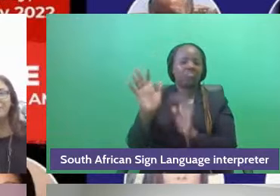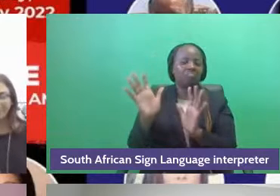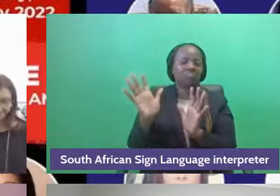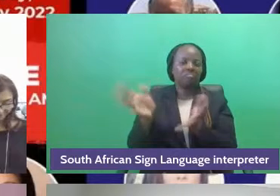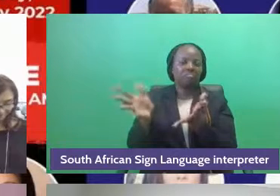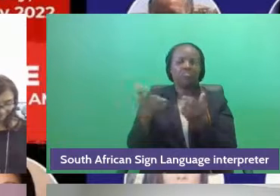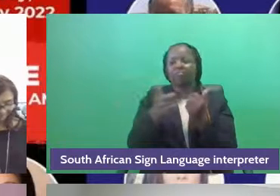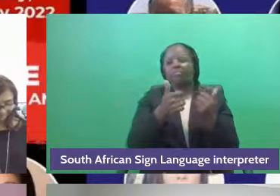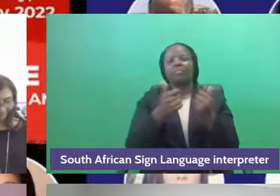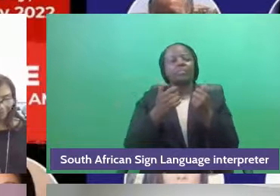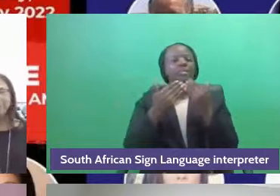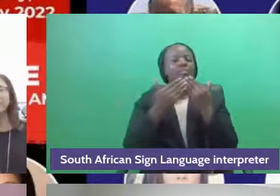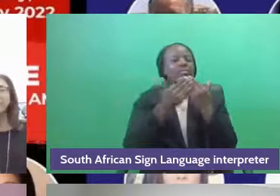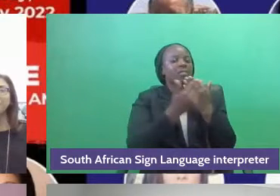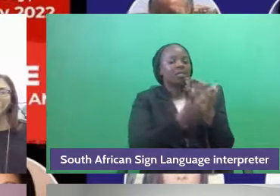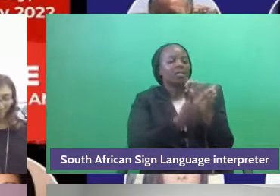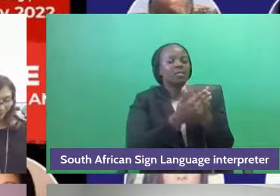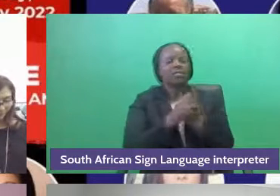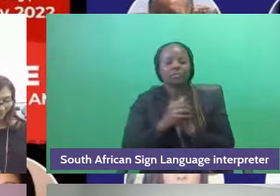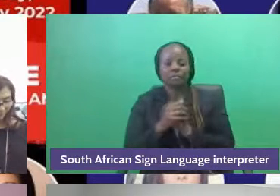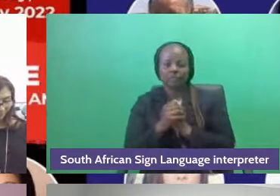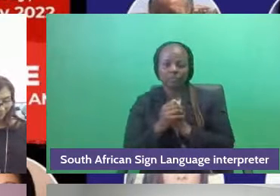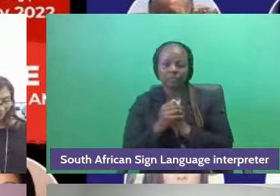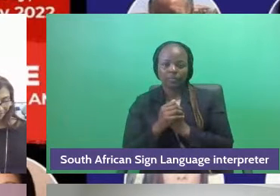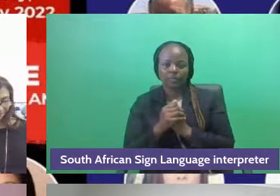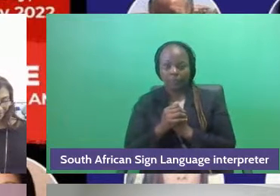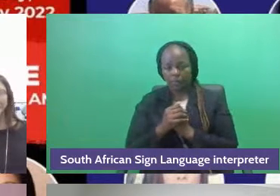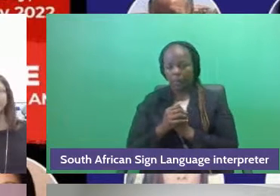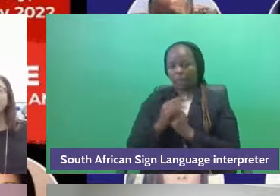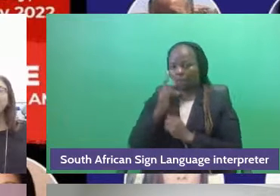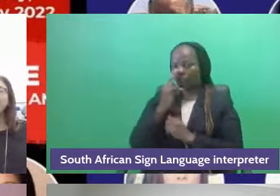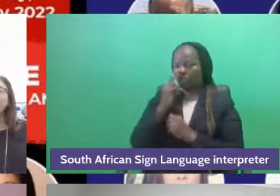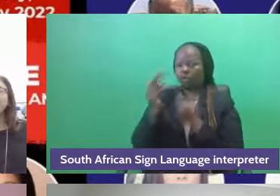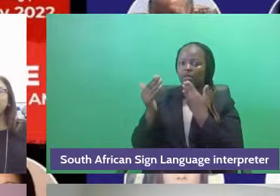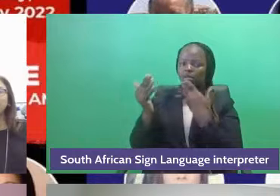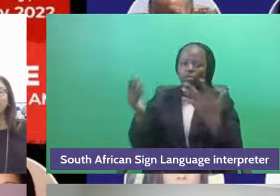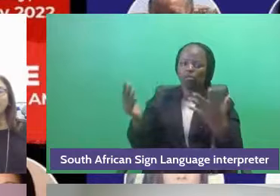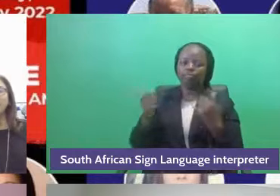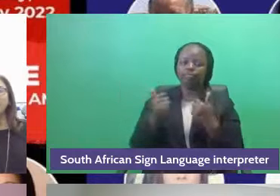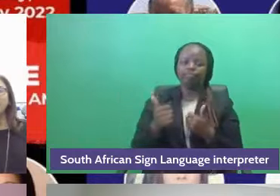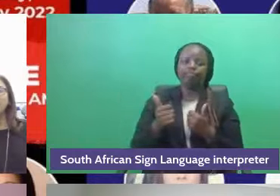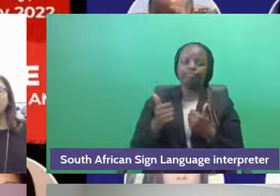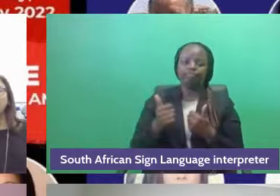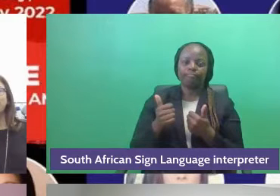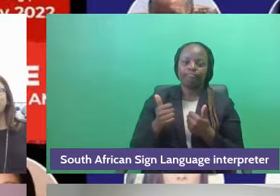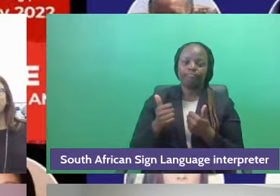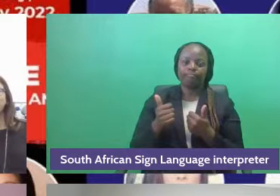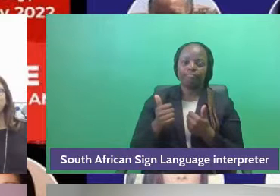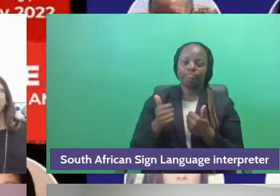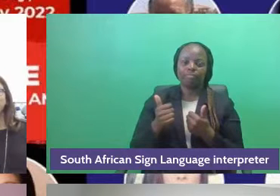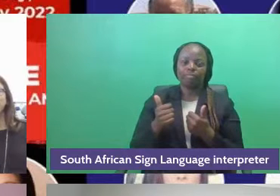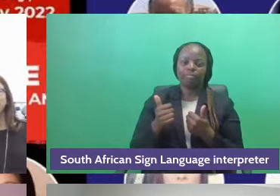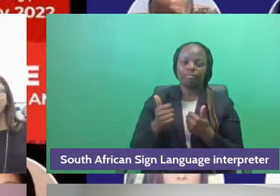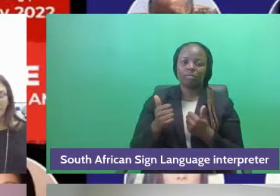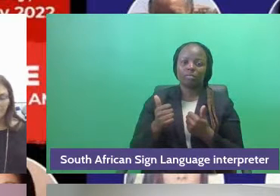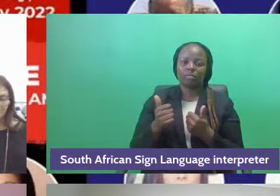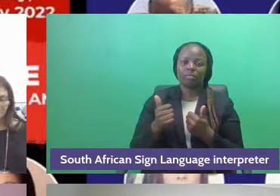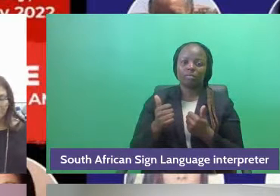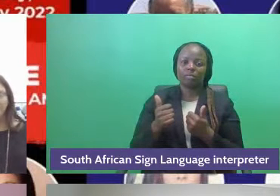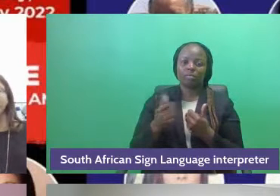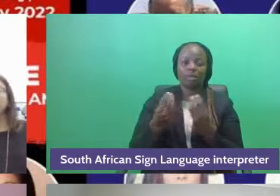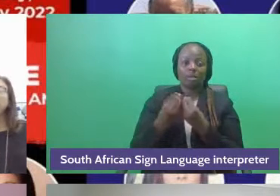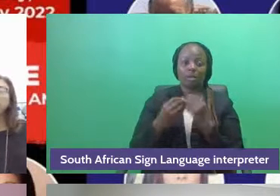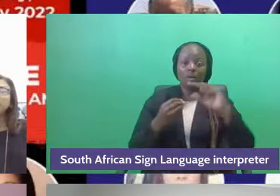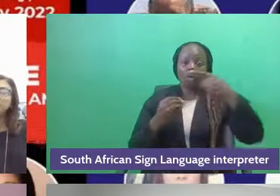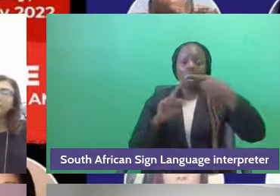Thank you. Thank you so much, Upasna. And I think that, the one thing that you mentioned is the fact